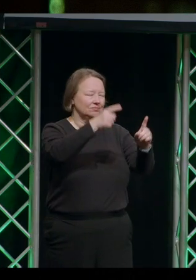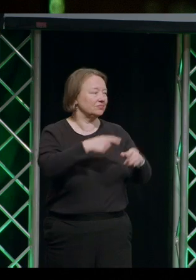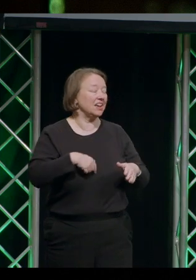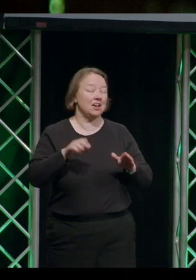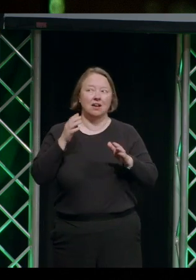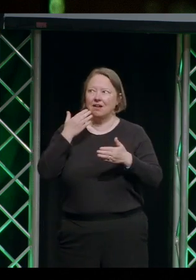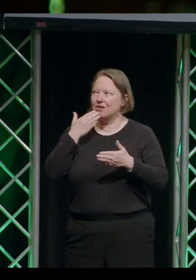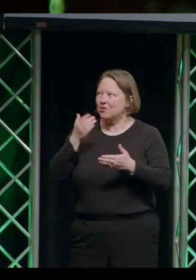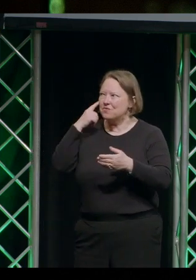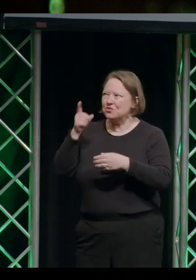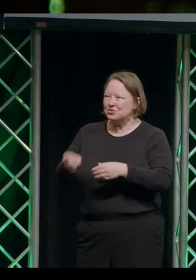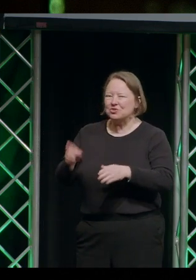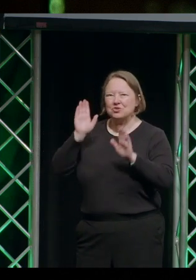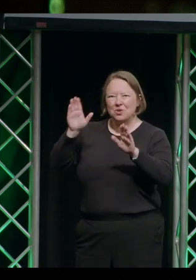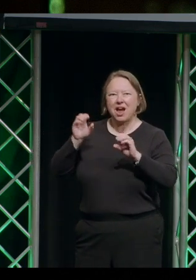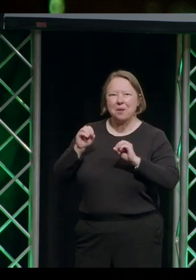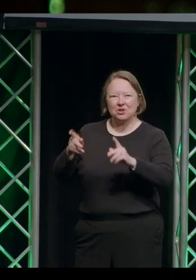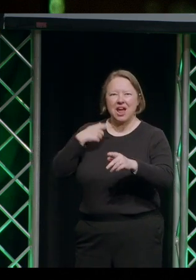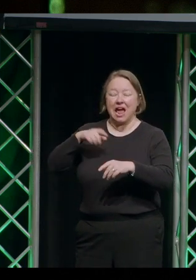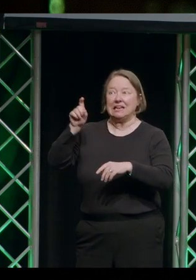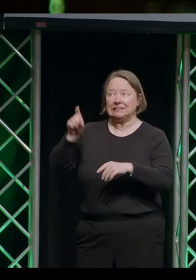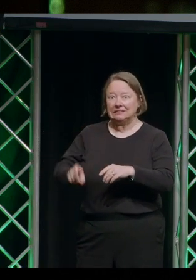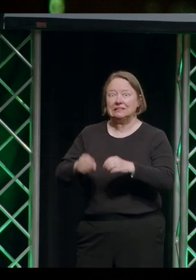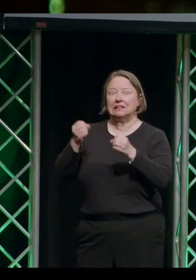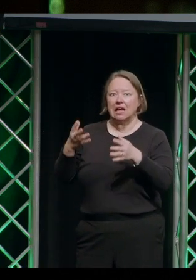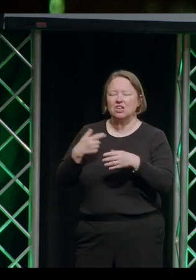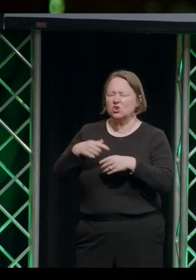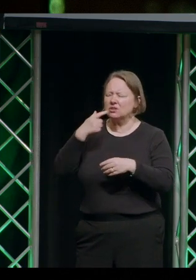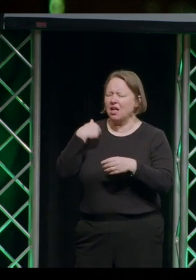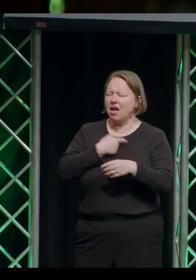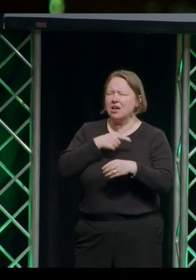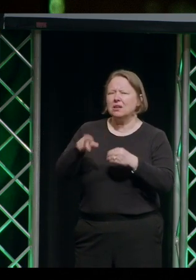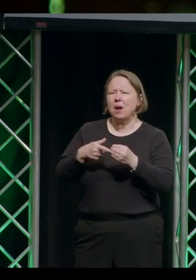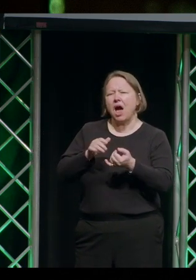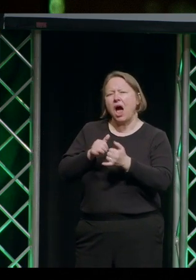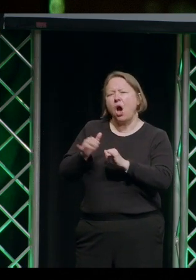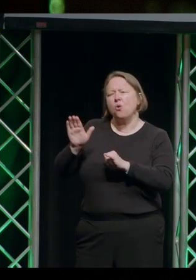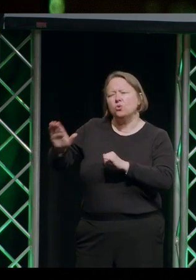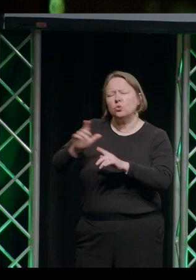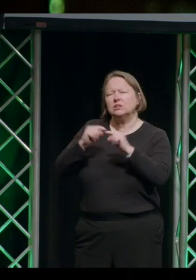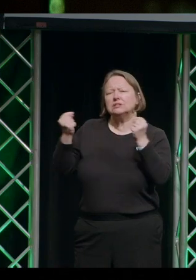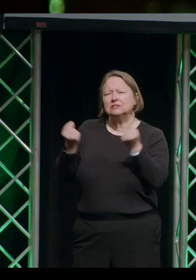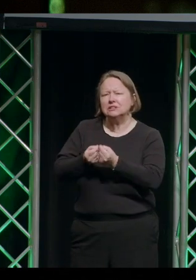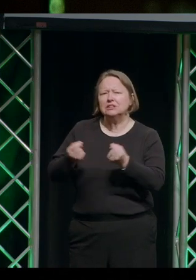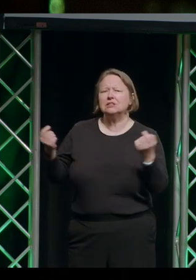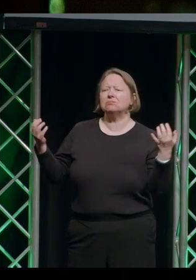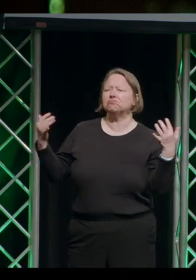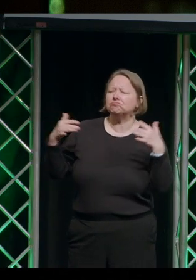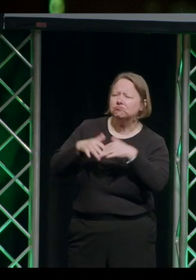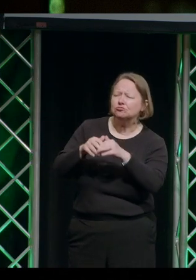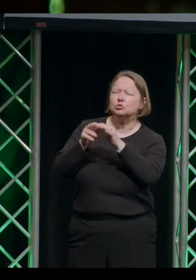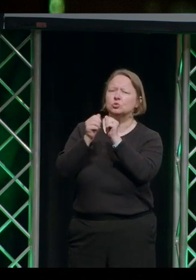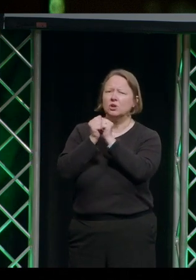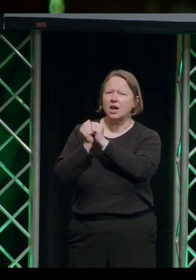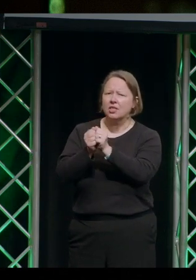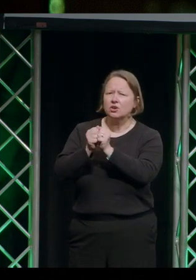incredible opportunity and need. So tell us, Zainab, about how your team came together, what the inspiration was, and how